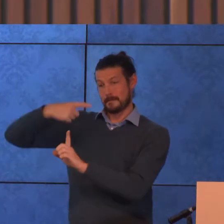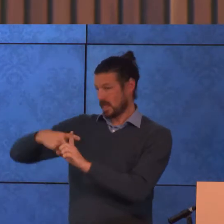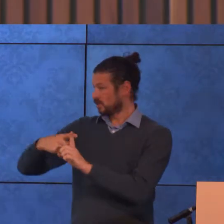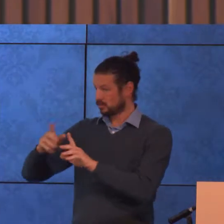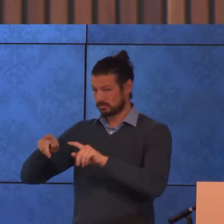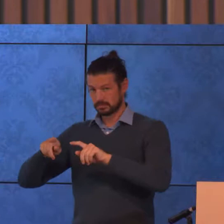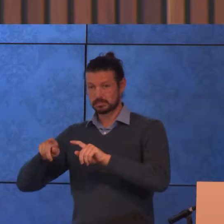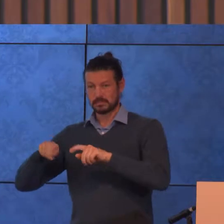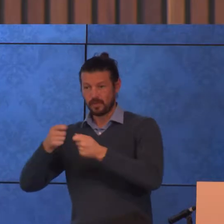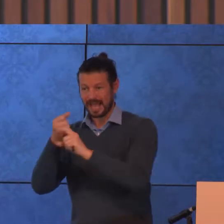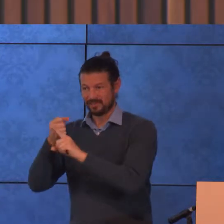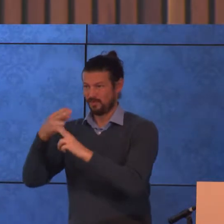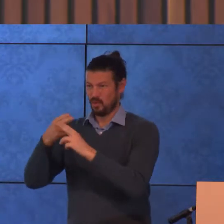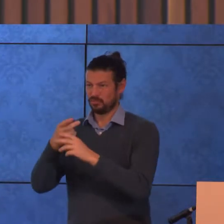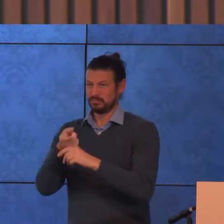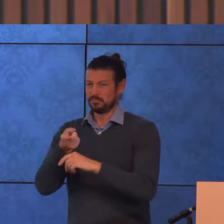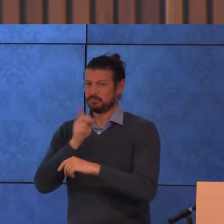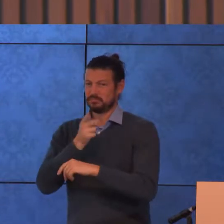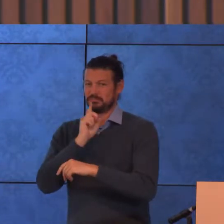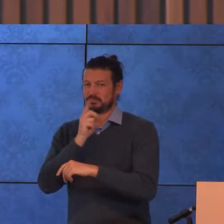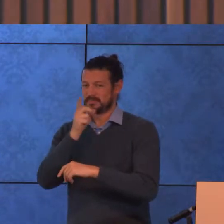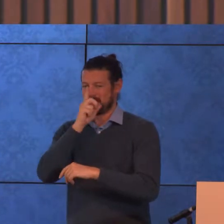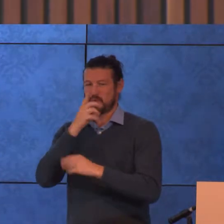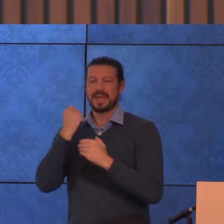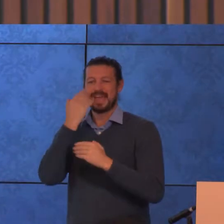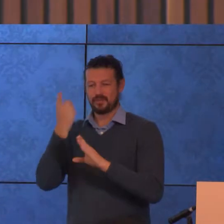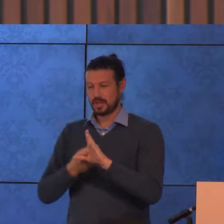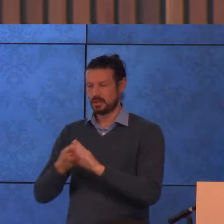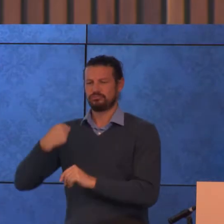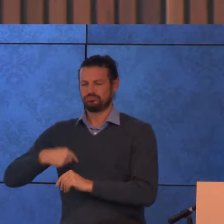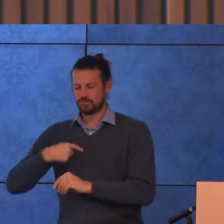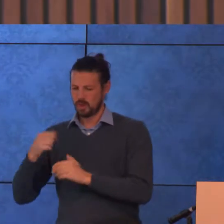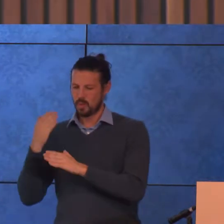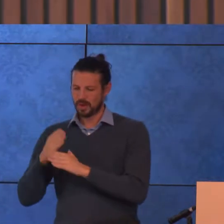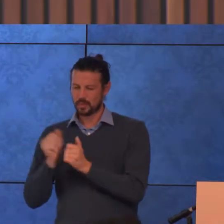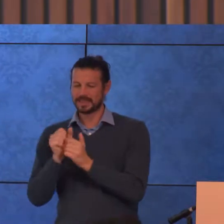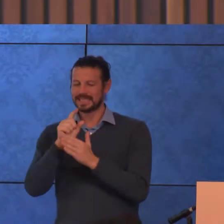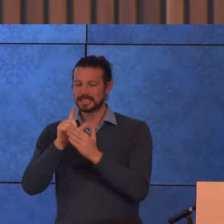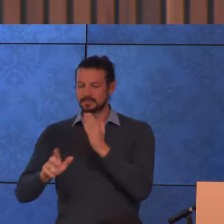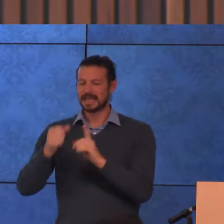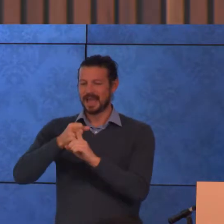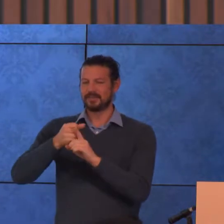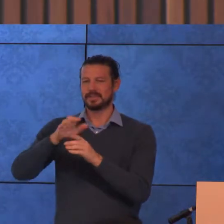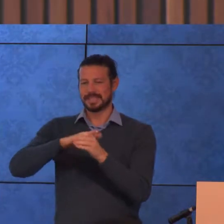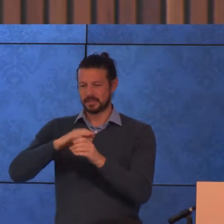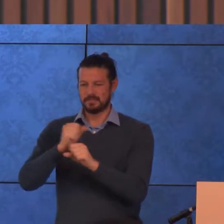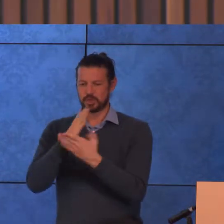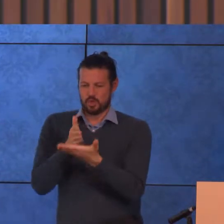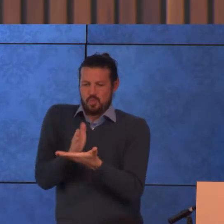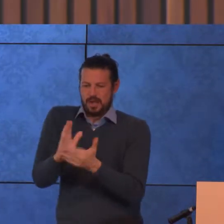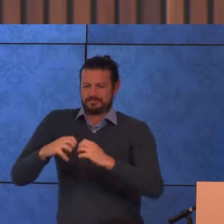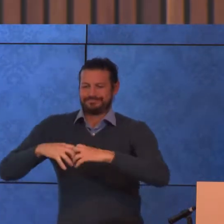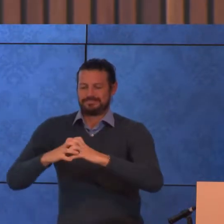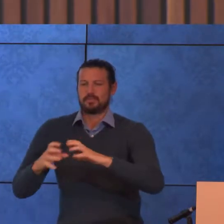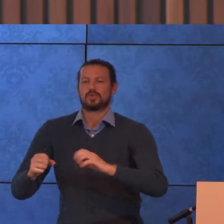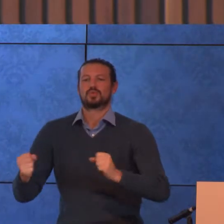every single year and is committed to working with the disability advocacy sector to strengthen the rights of people who are living with disability. So please join